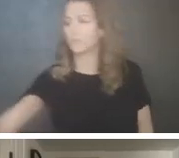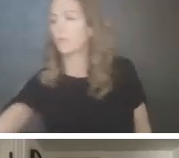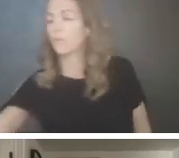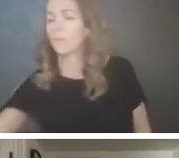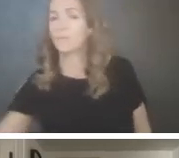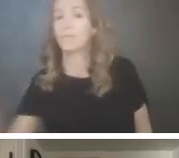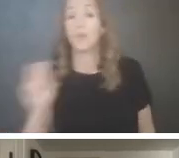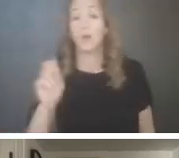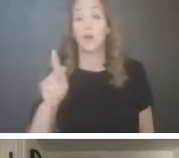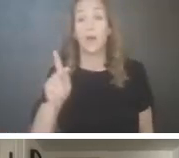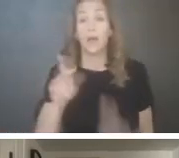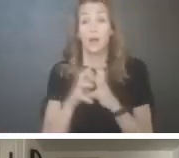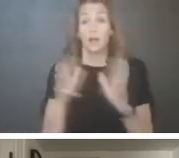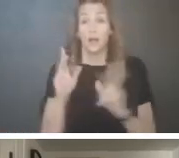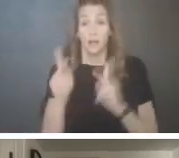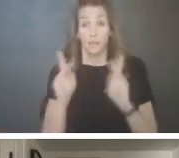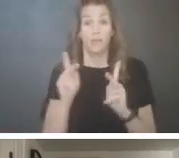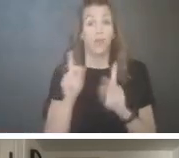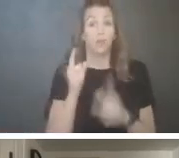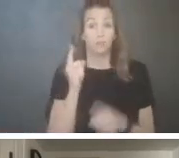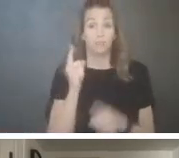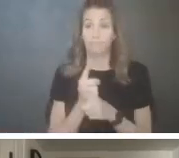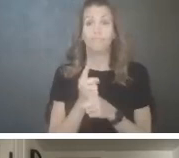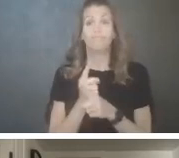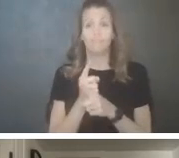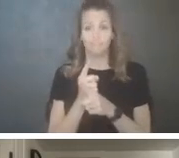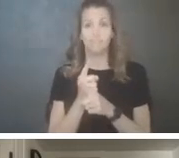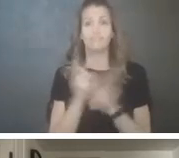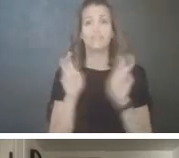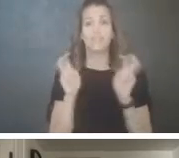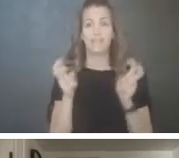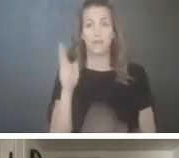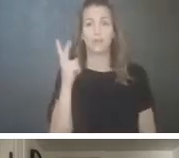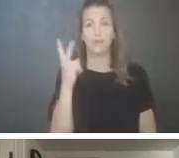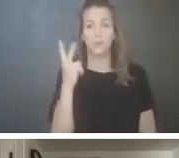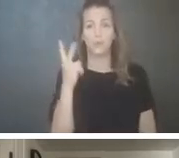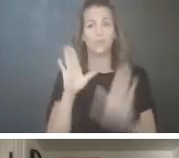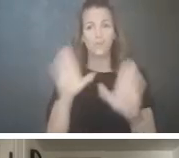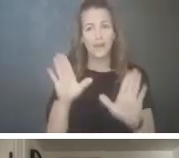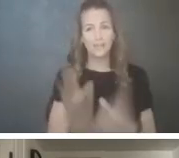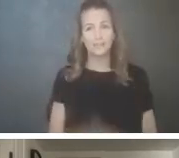Okay, well, a lot of people are getting it correct. You got it, Title II. Great job.